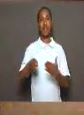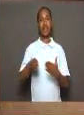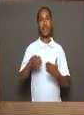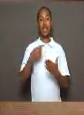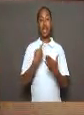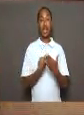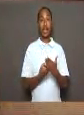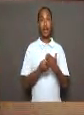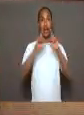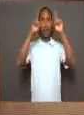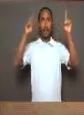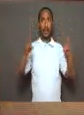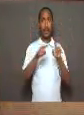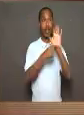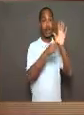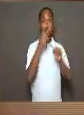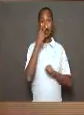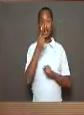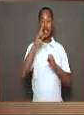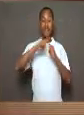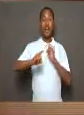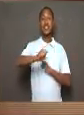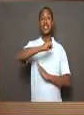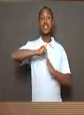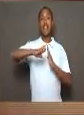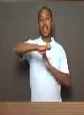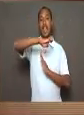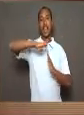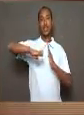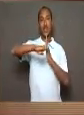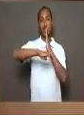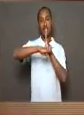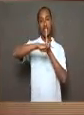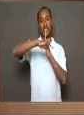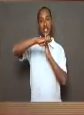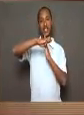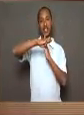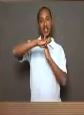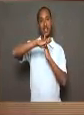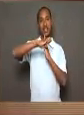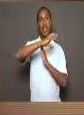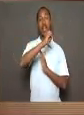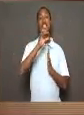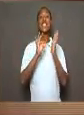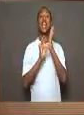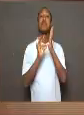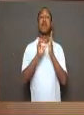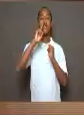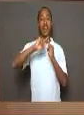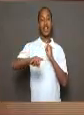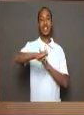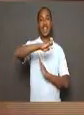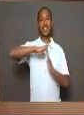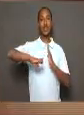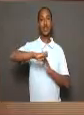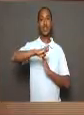Here you can see the valence shell electron configuration and the number of valence